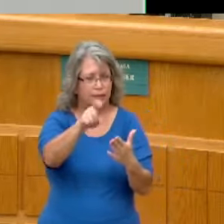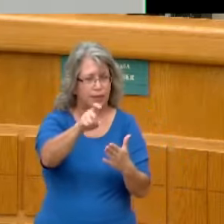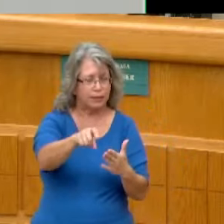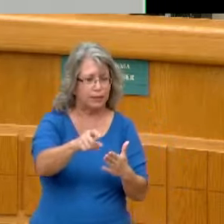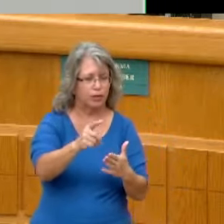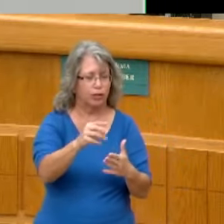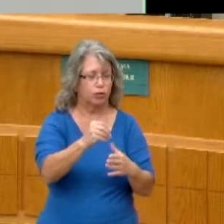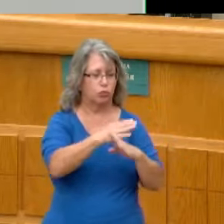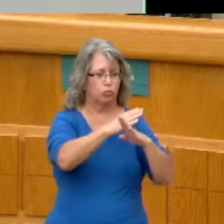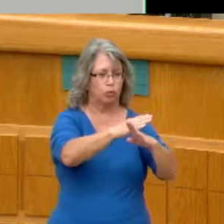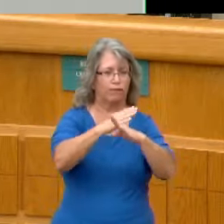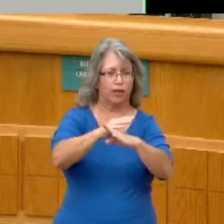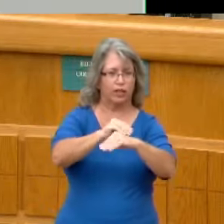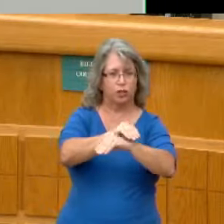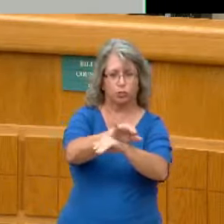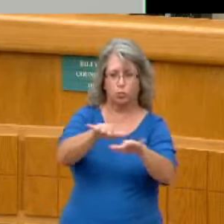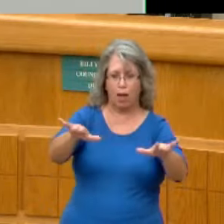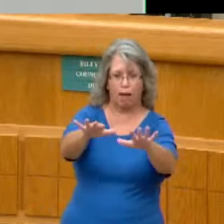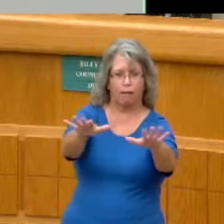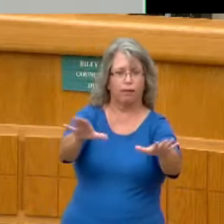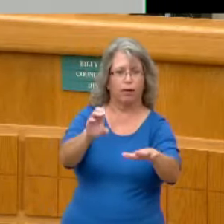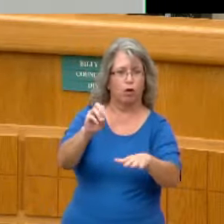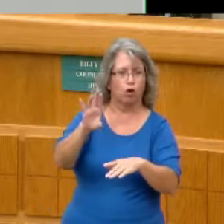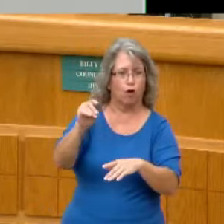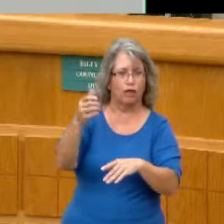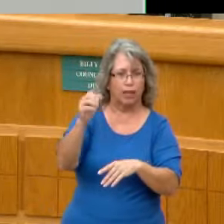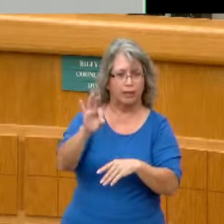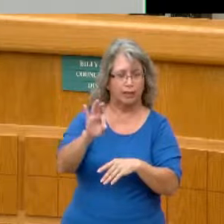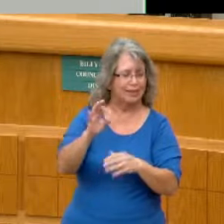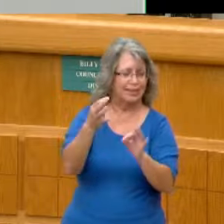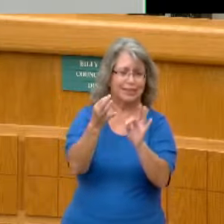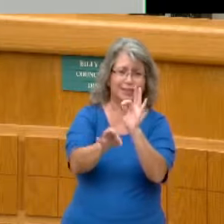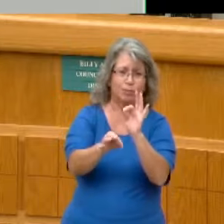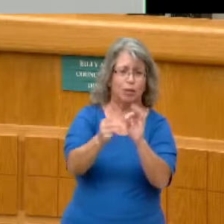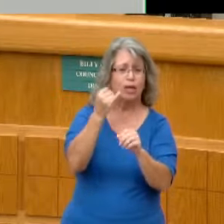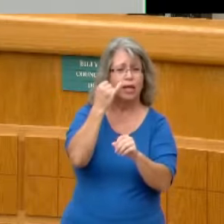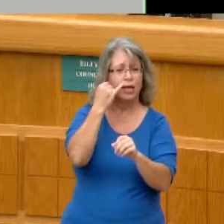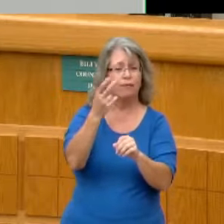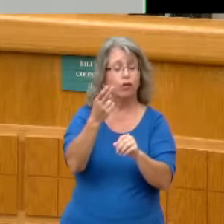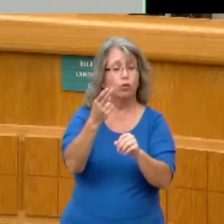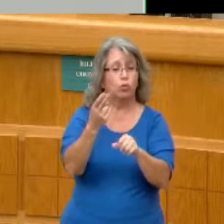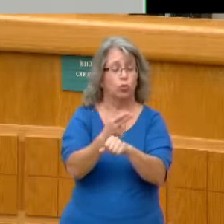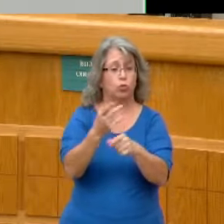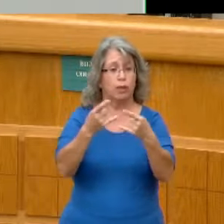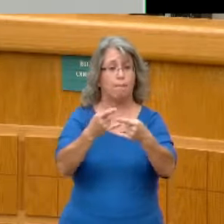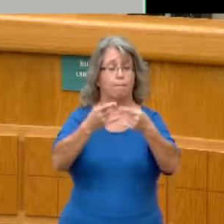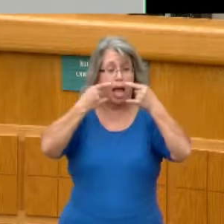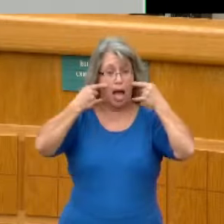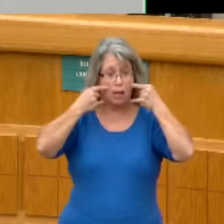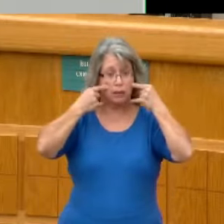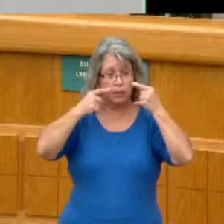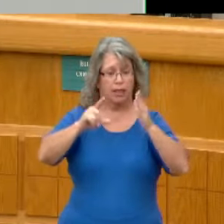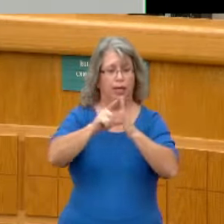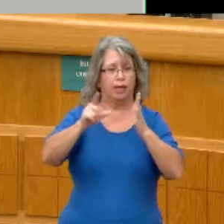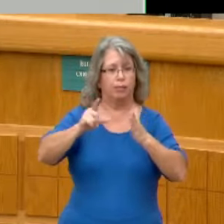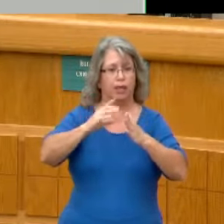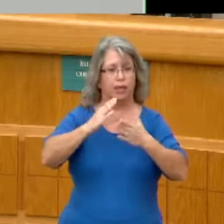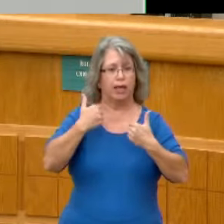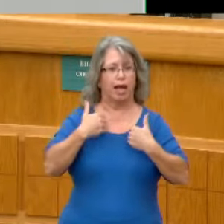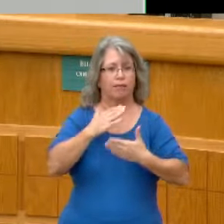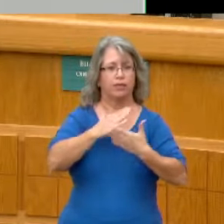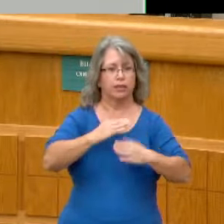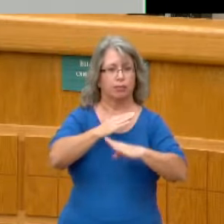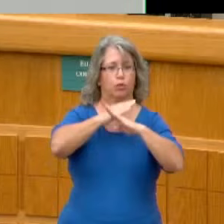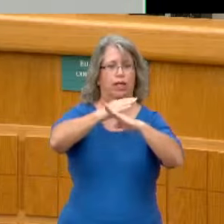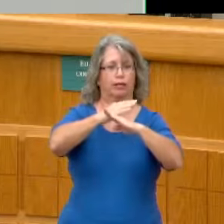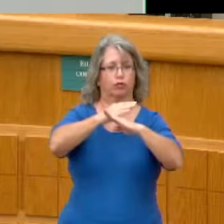spreading COVID-19. It's that simple. If you put on a mask, you are immediately protected. You immediately decrease the transmission rate in